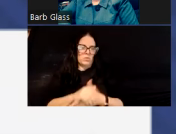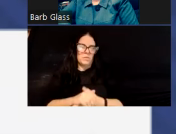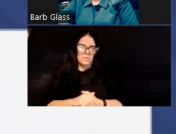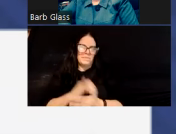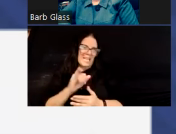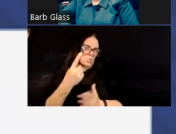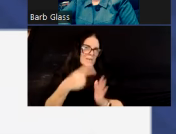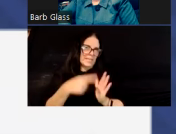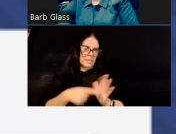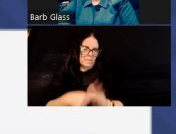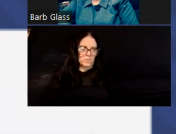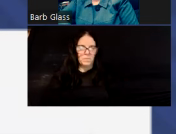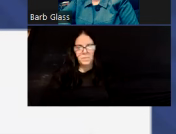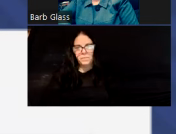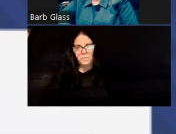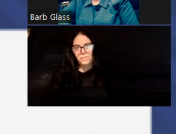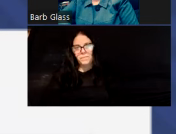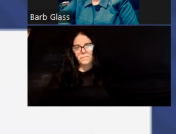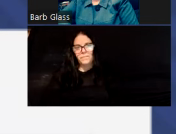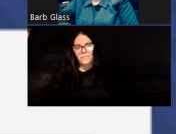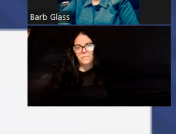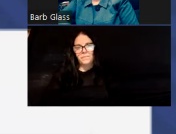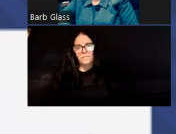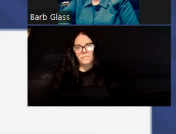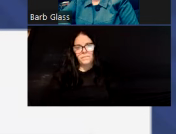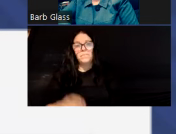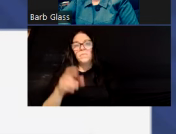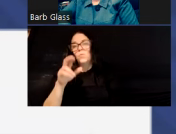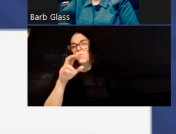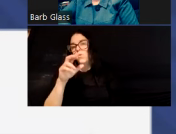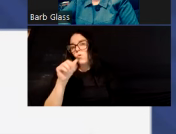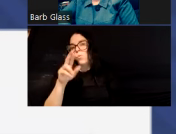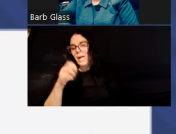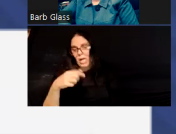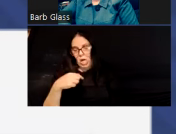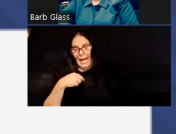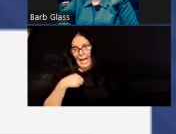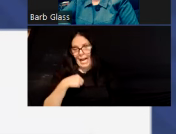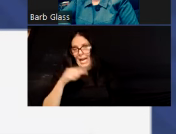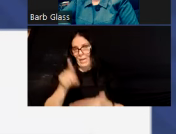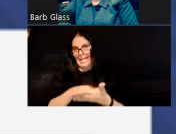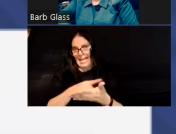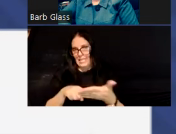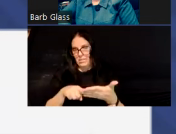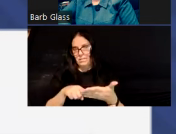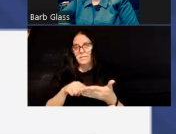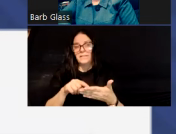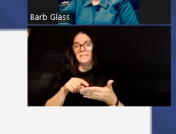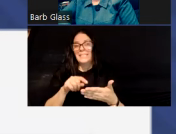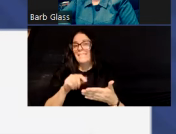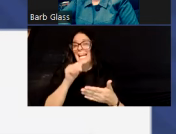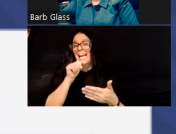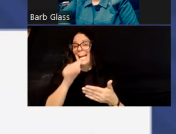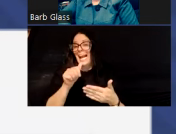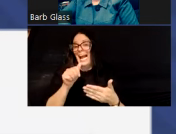example. Very rarely do I cancel a milestone either. It would be where they didn't complete it, but they hadn't attempted